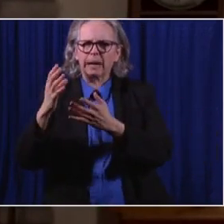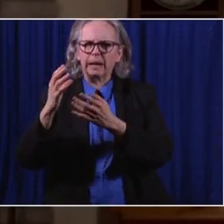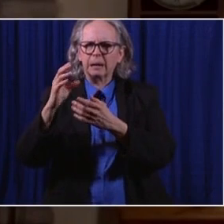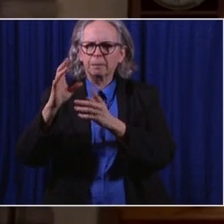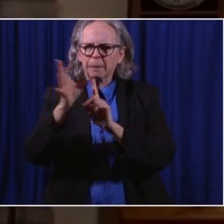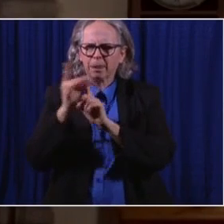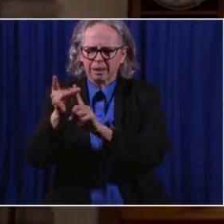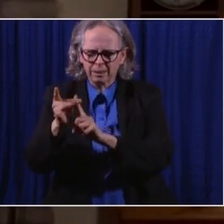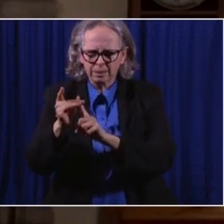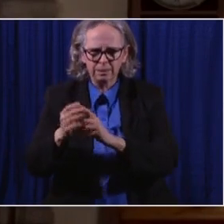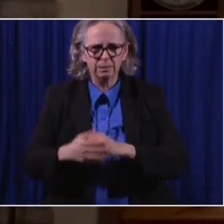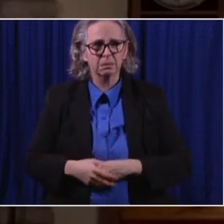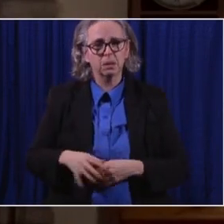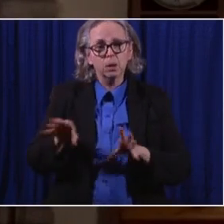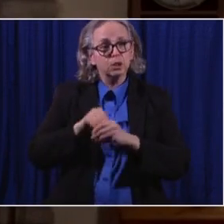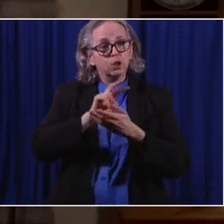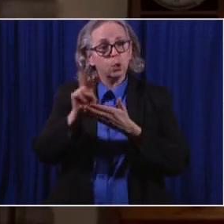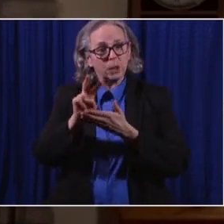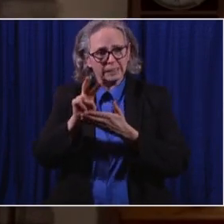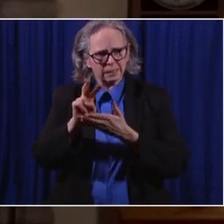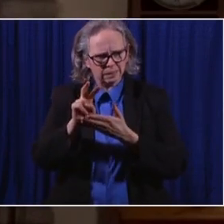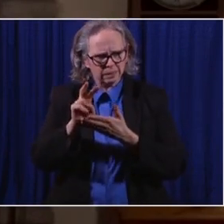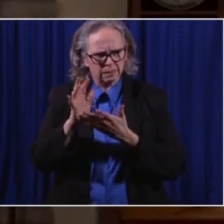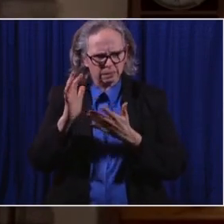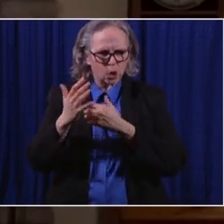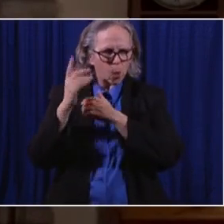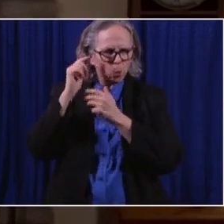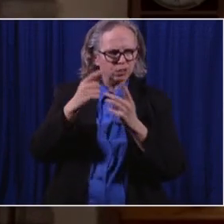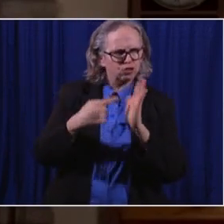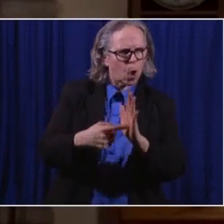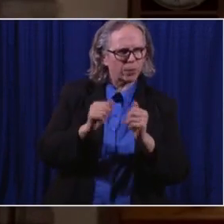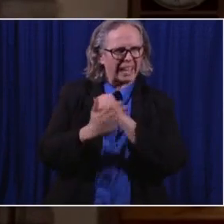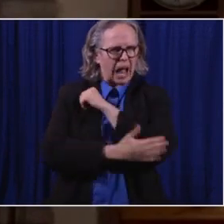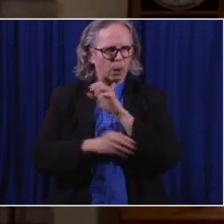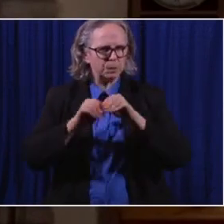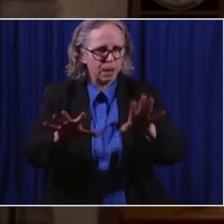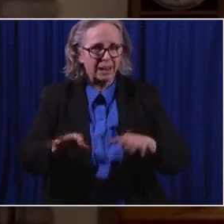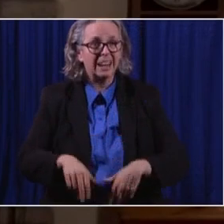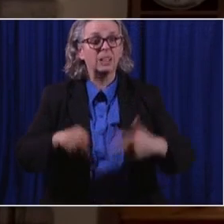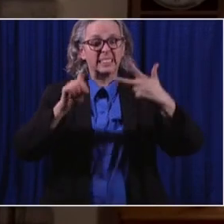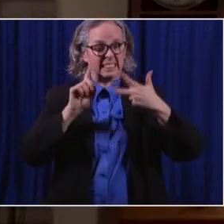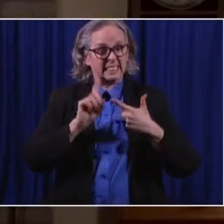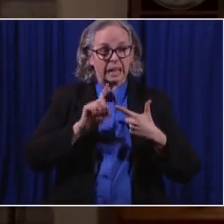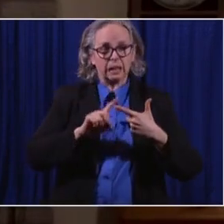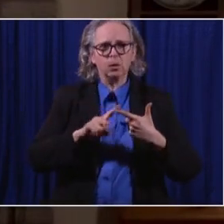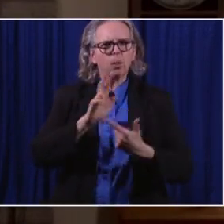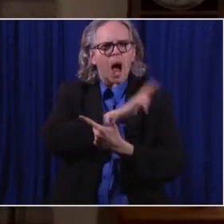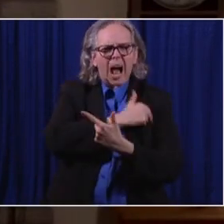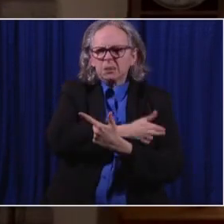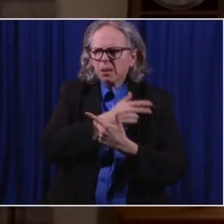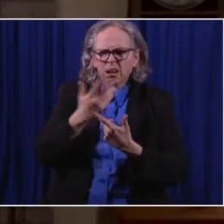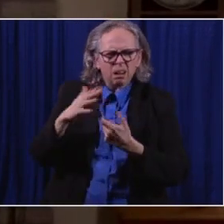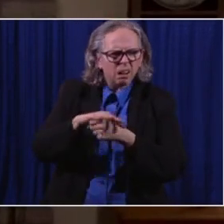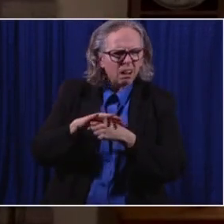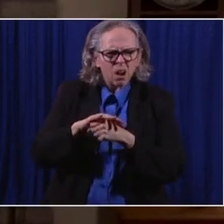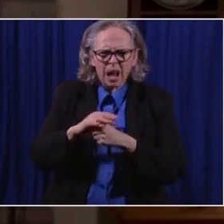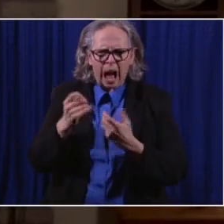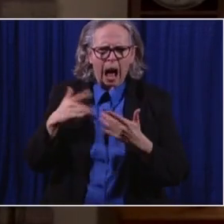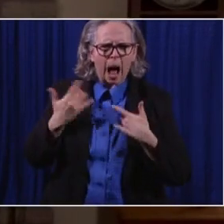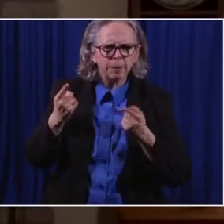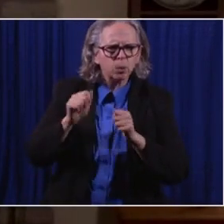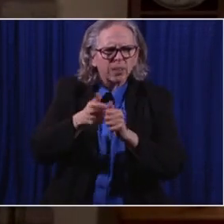the county? The other is to look at your hospitals, and what kind of shape they are in. And so this has been